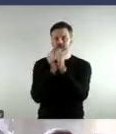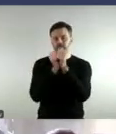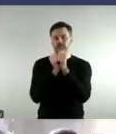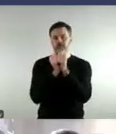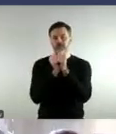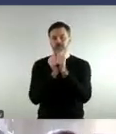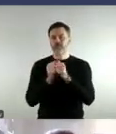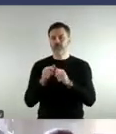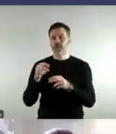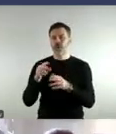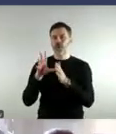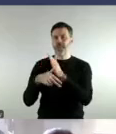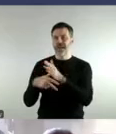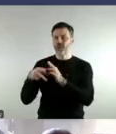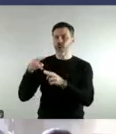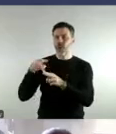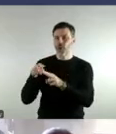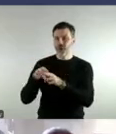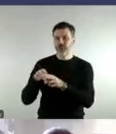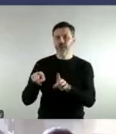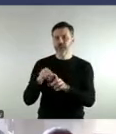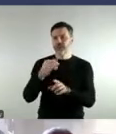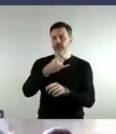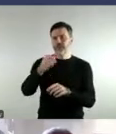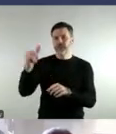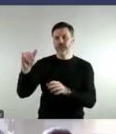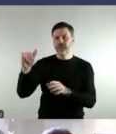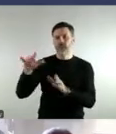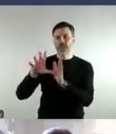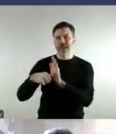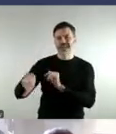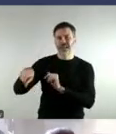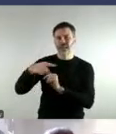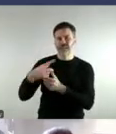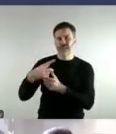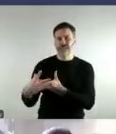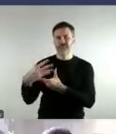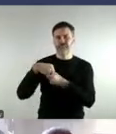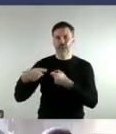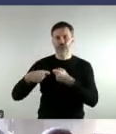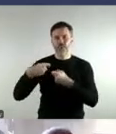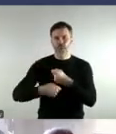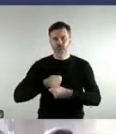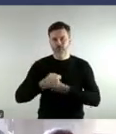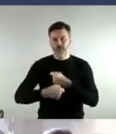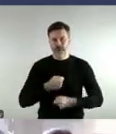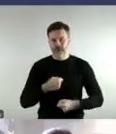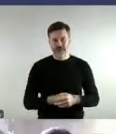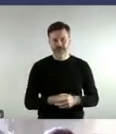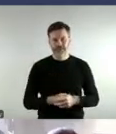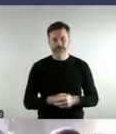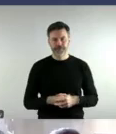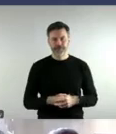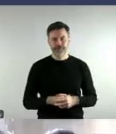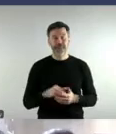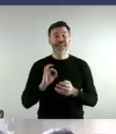miasta Konina, ale and też z jednostek disengaged not only z the naszych units from the sąsiednich city, gmin, but also from powiatów. neighboring Tutaj nawet z dowodzeniem